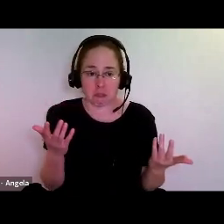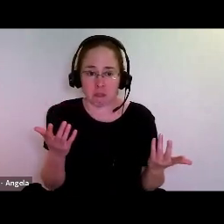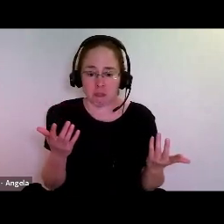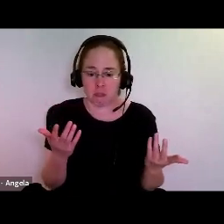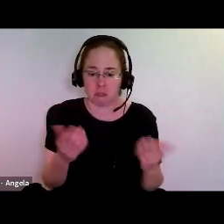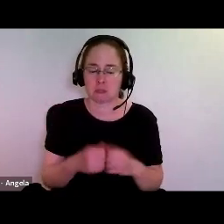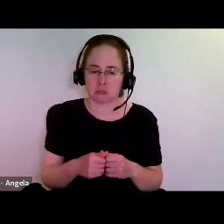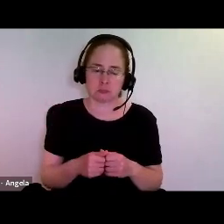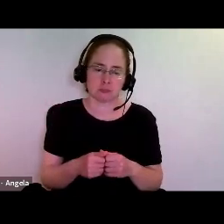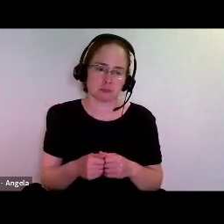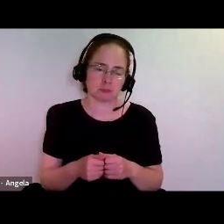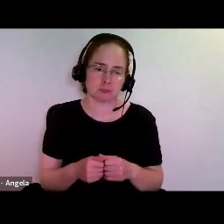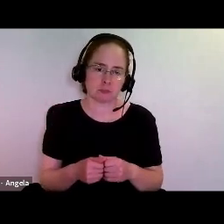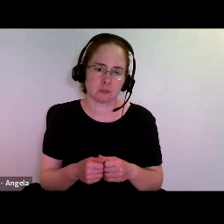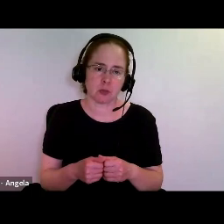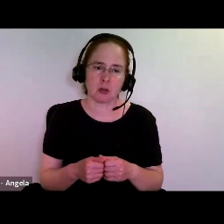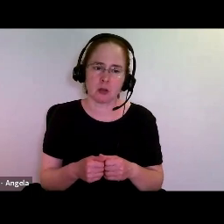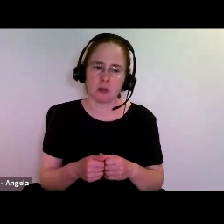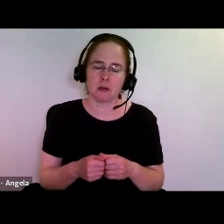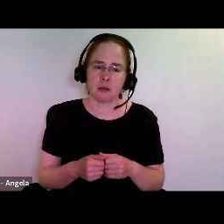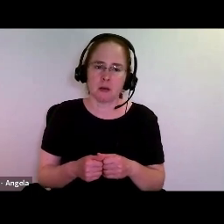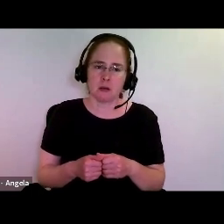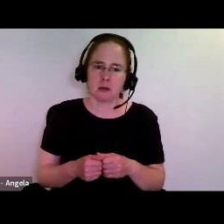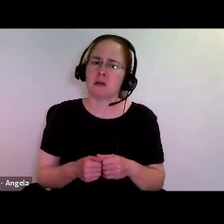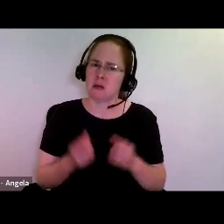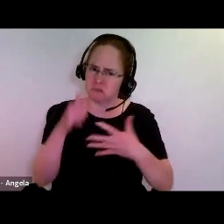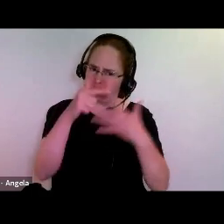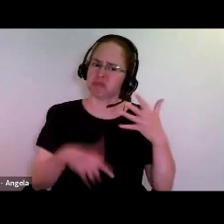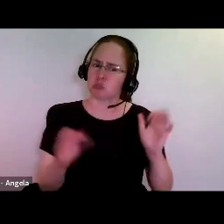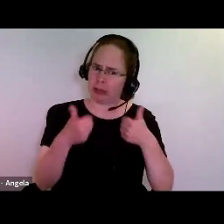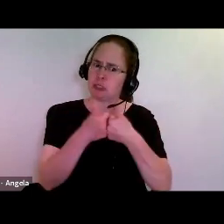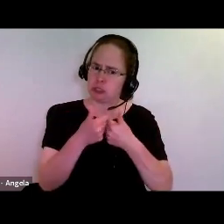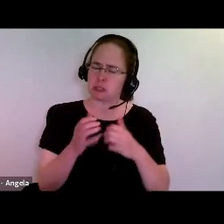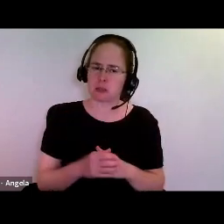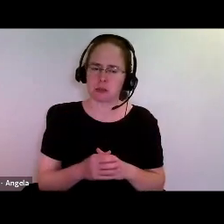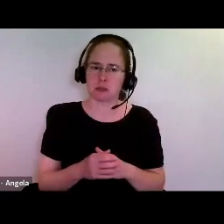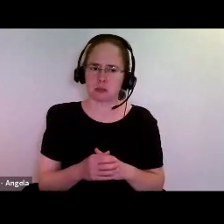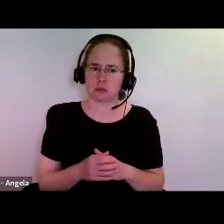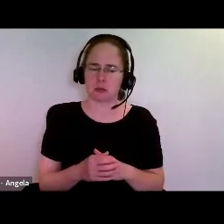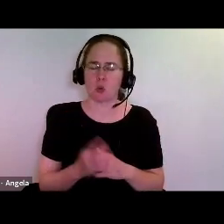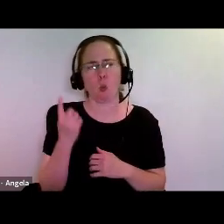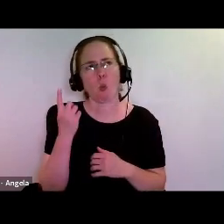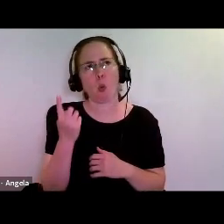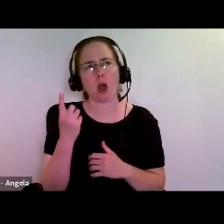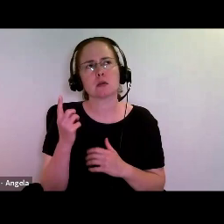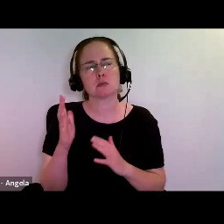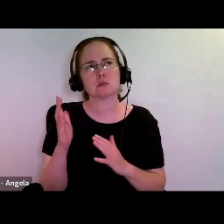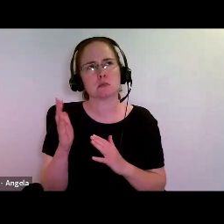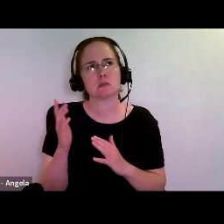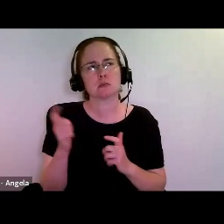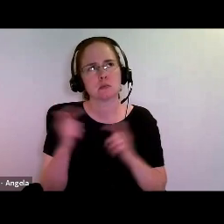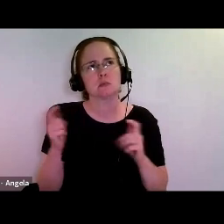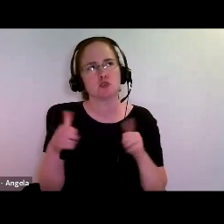be the cost offsets? So a lot of challenges. I think one of the big ones, and I started talking